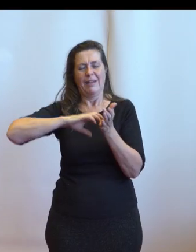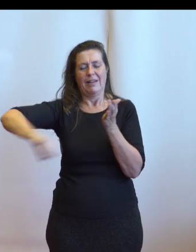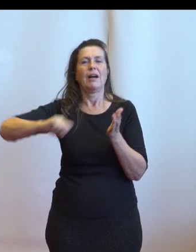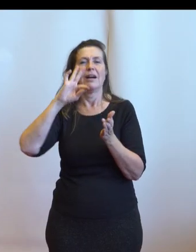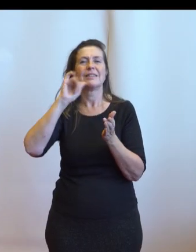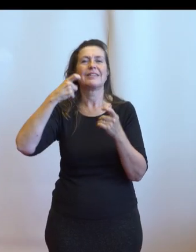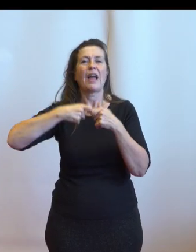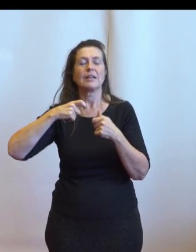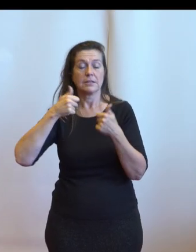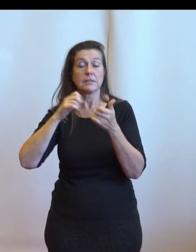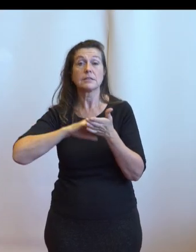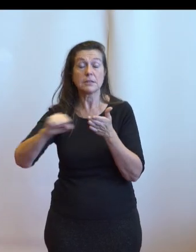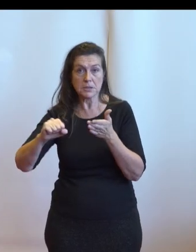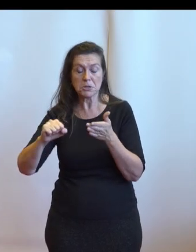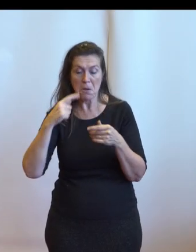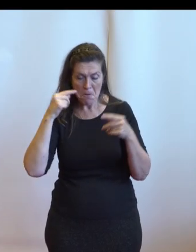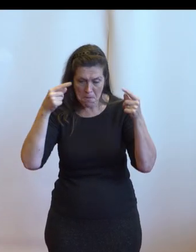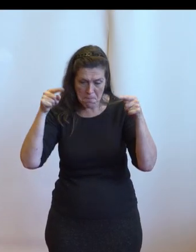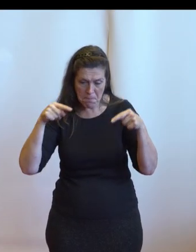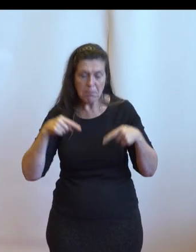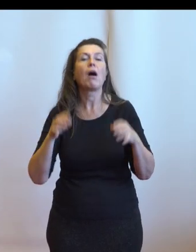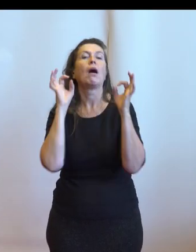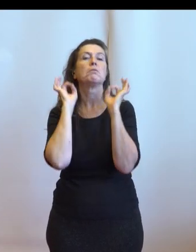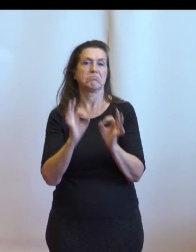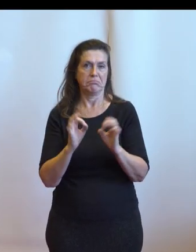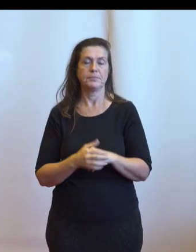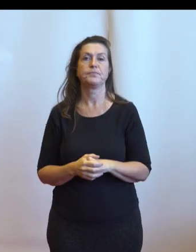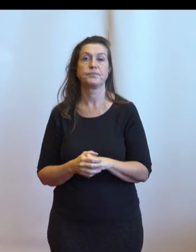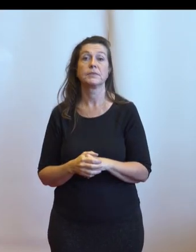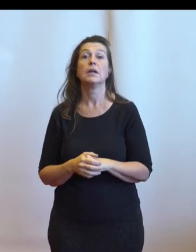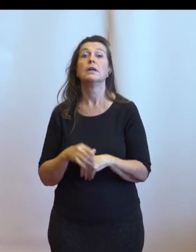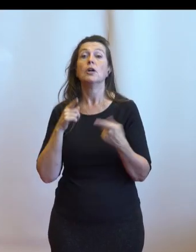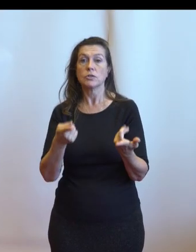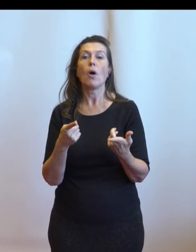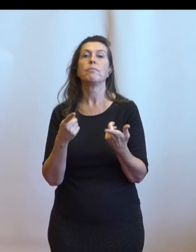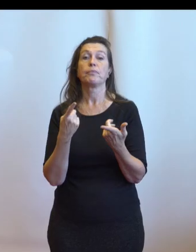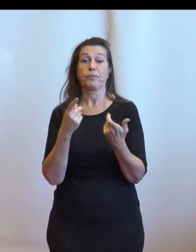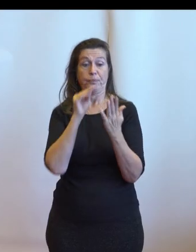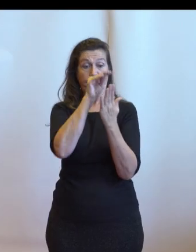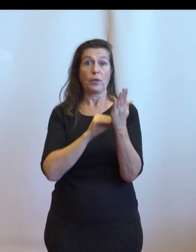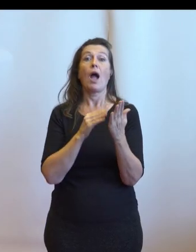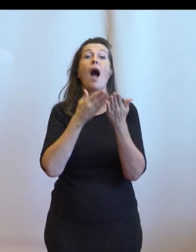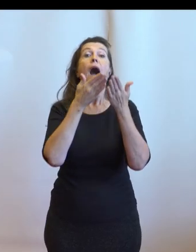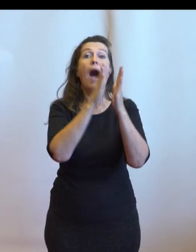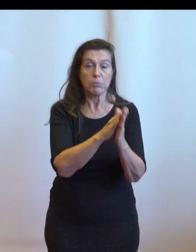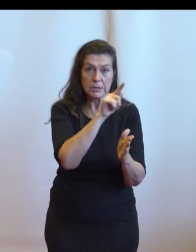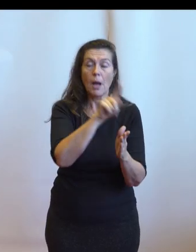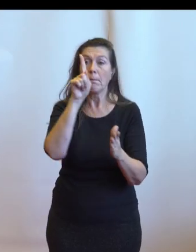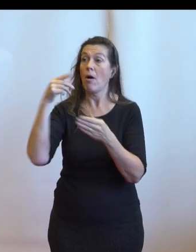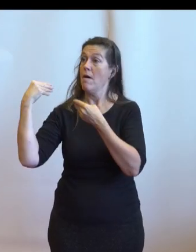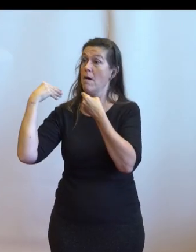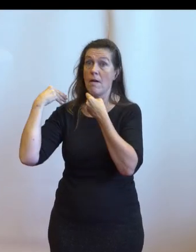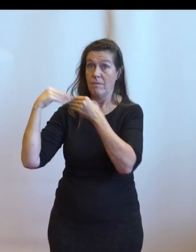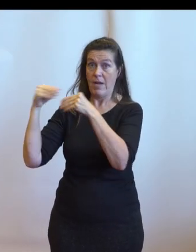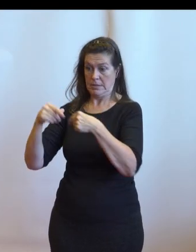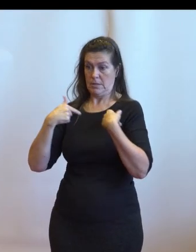green checkbox. We are doing that for our own applications, but we're also doing that for our vendors. As you know,